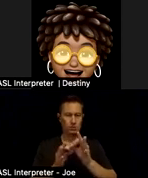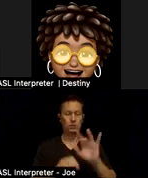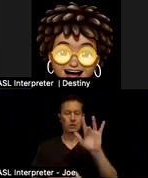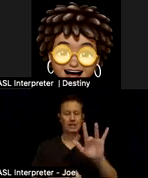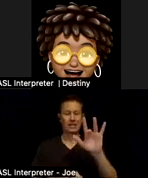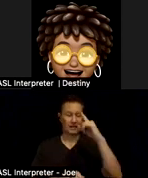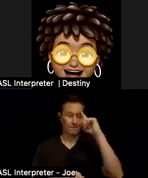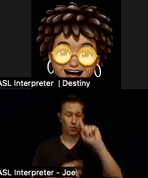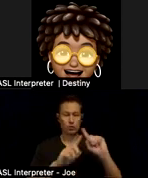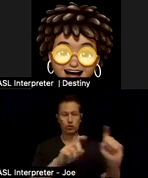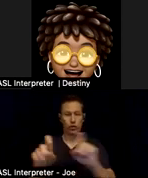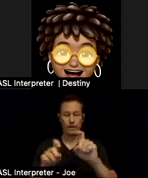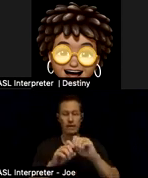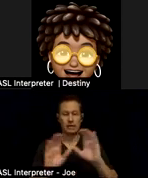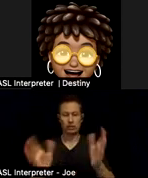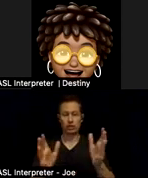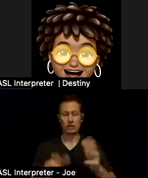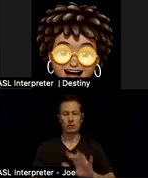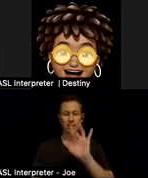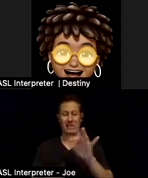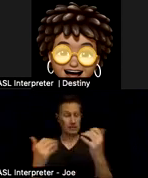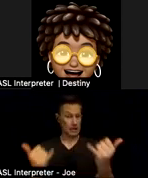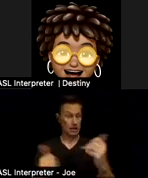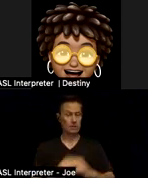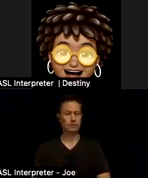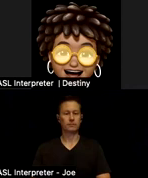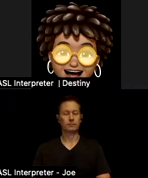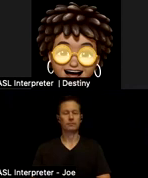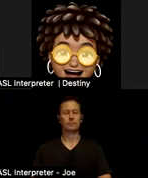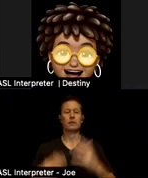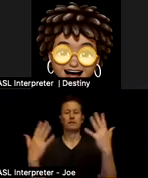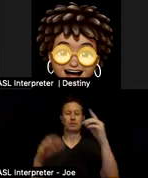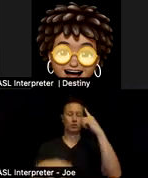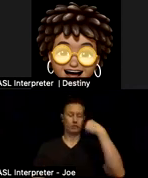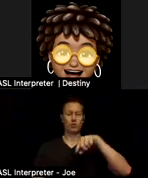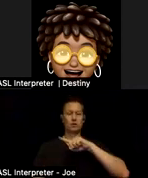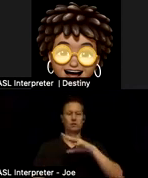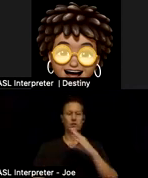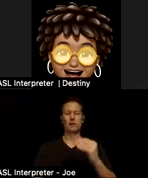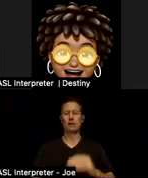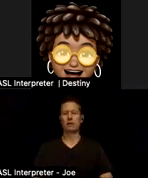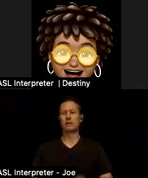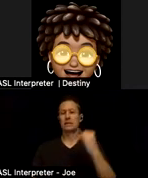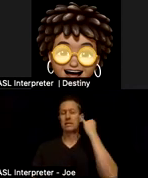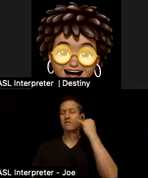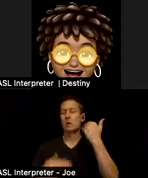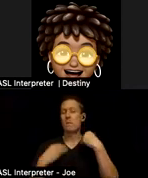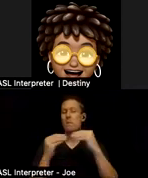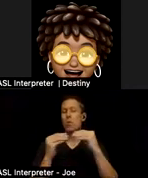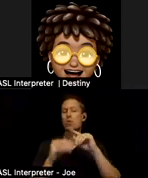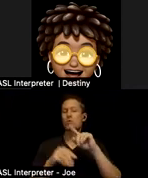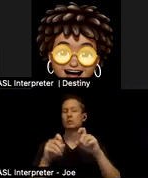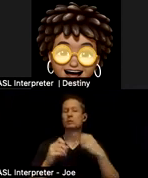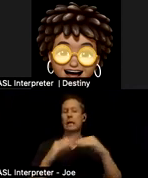that now in the chat. The SurveyMonkey link, complete that brief survey. And at any time you have additional questions, you can email